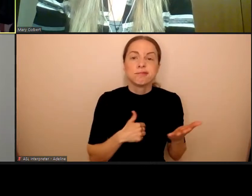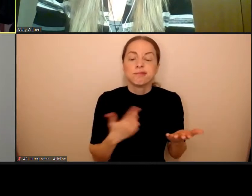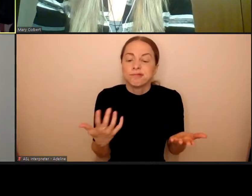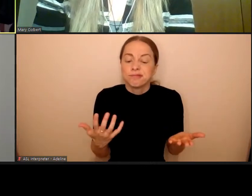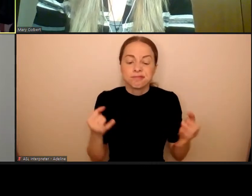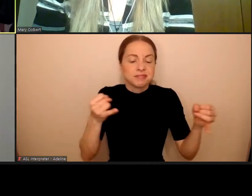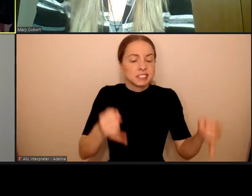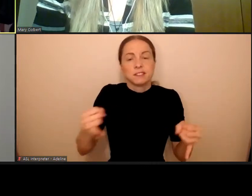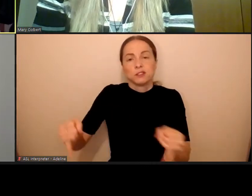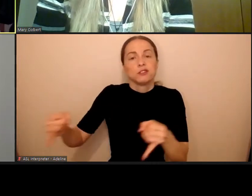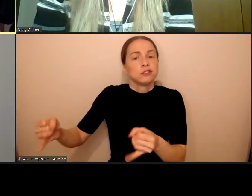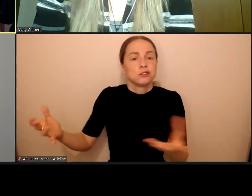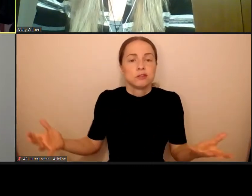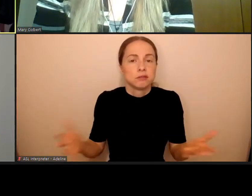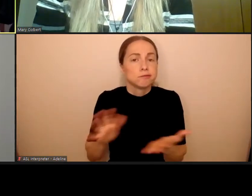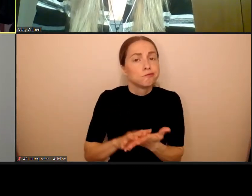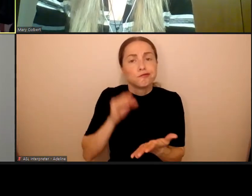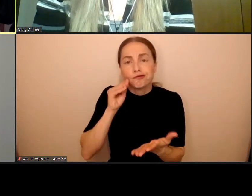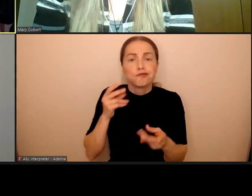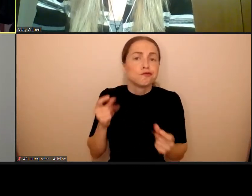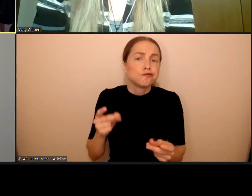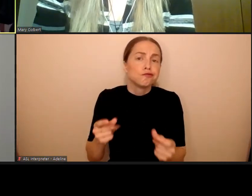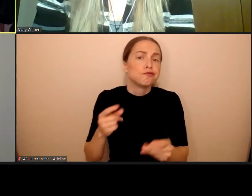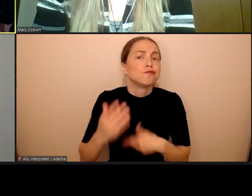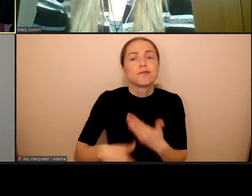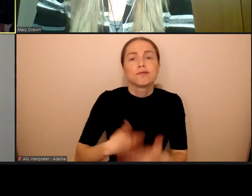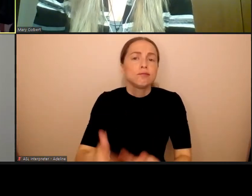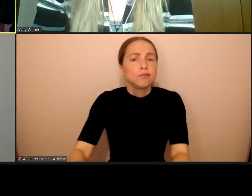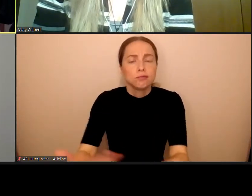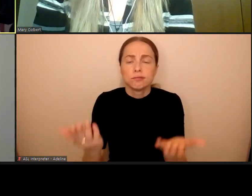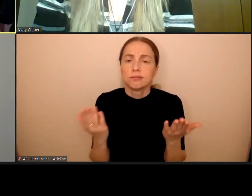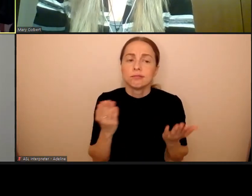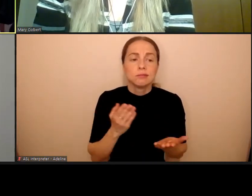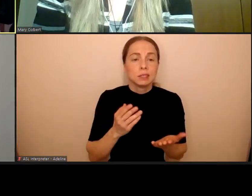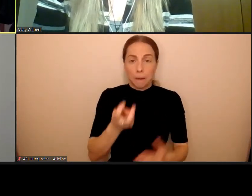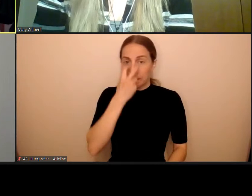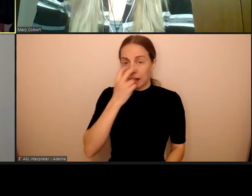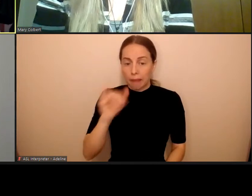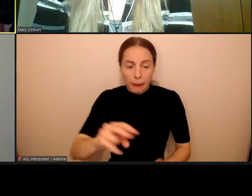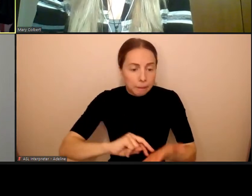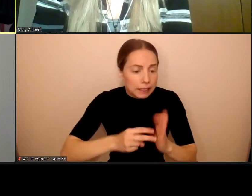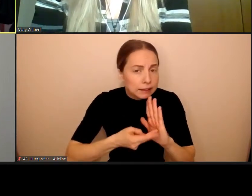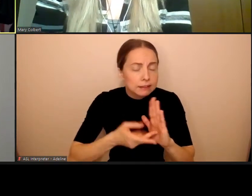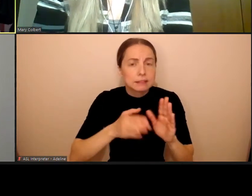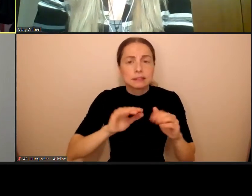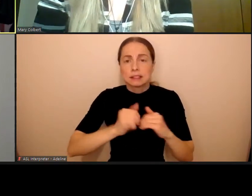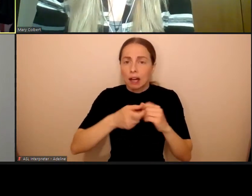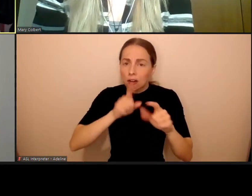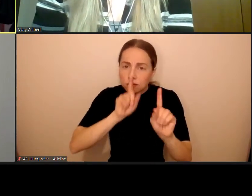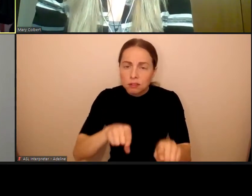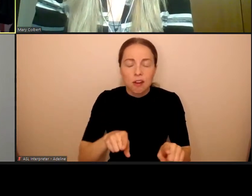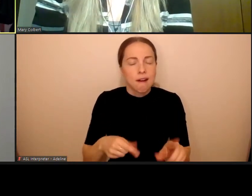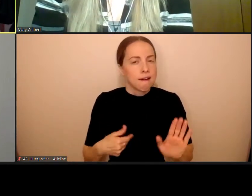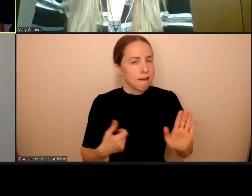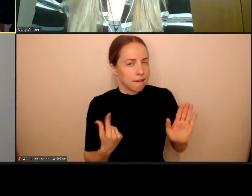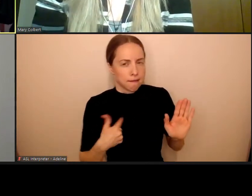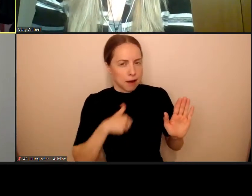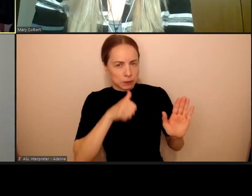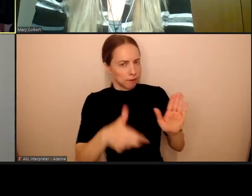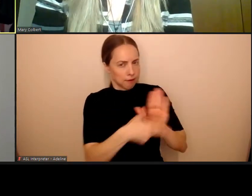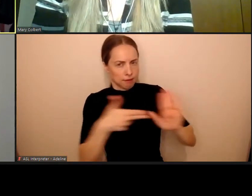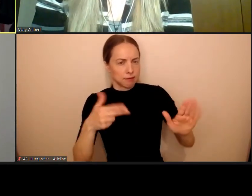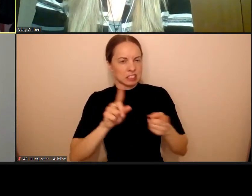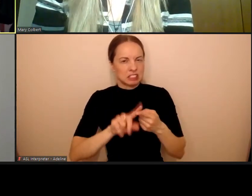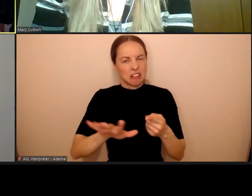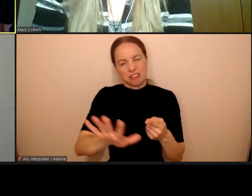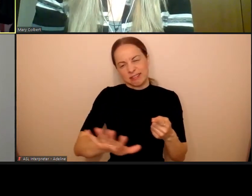individuals and learned on the fly what blindness meant and how to react to it. I was not really diagnosed till the middle of 5th grade that I